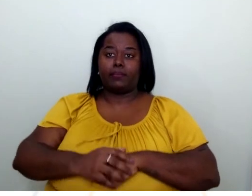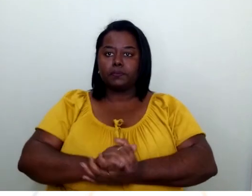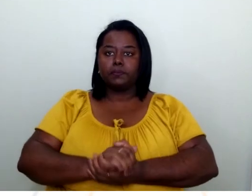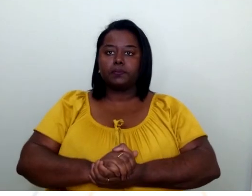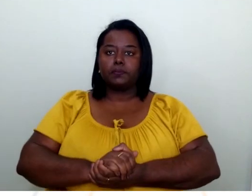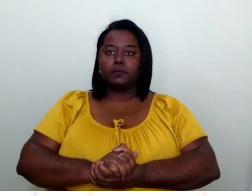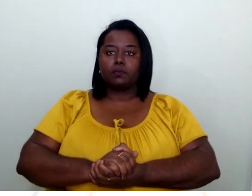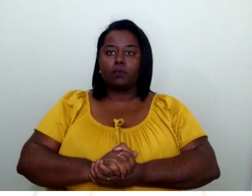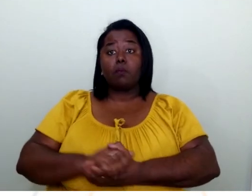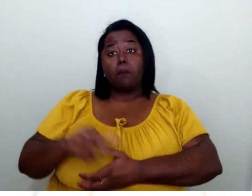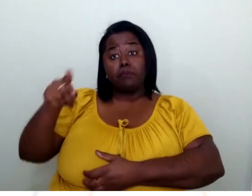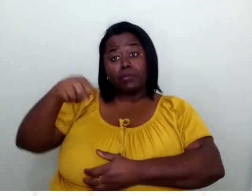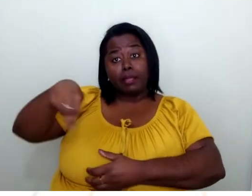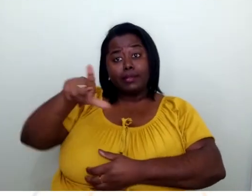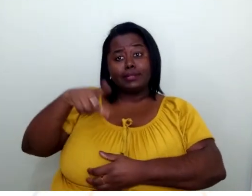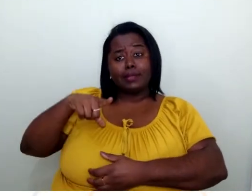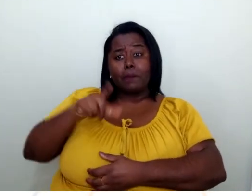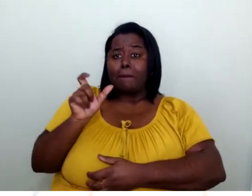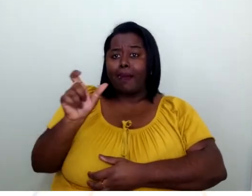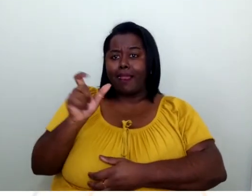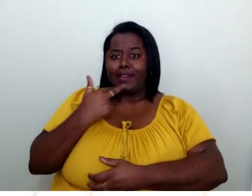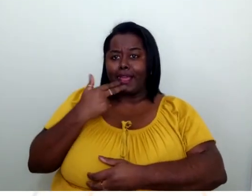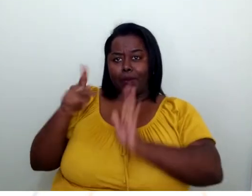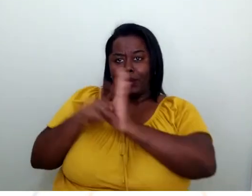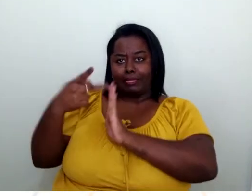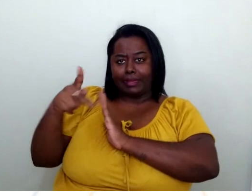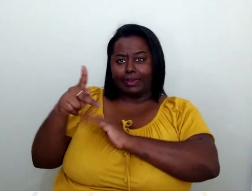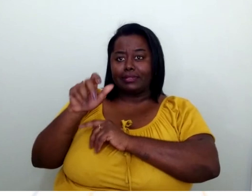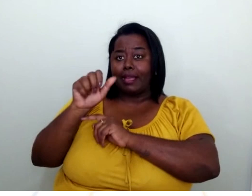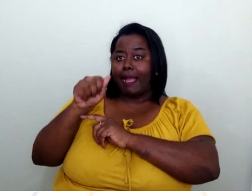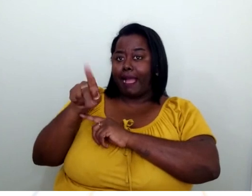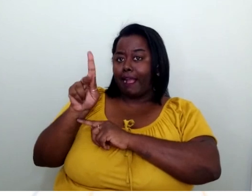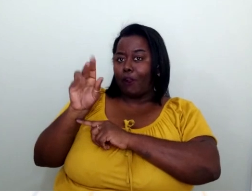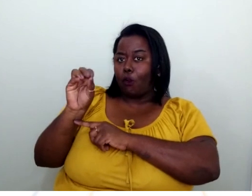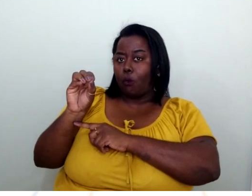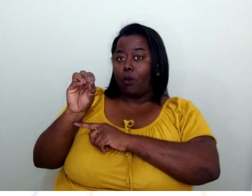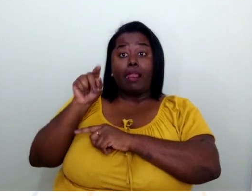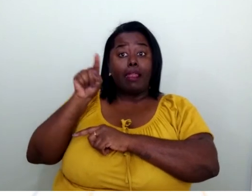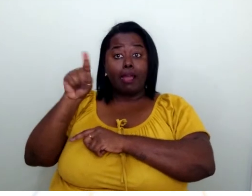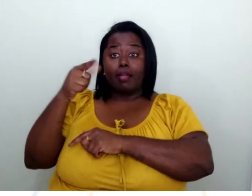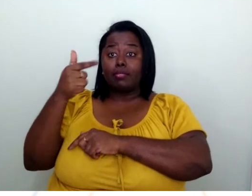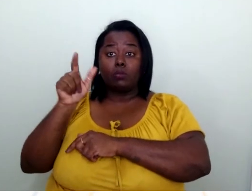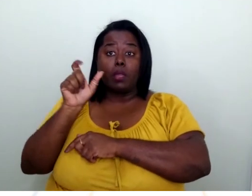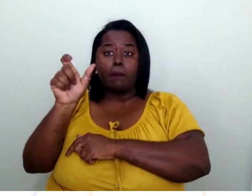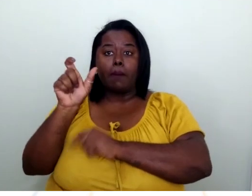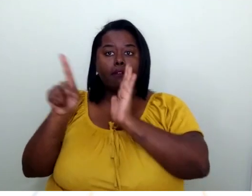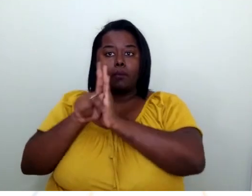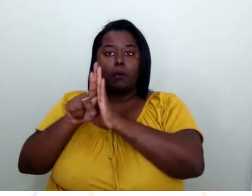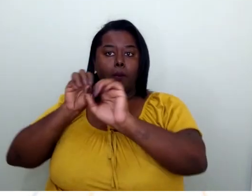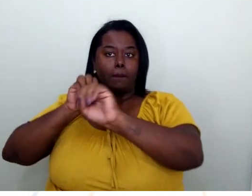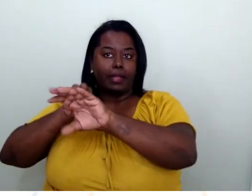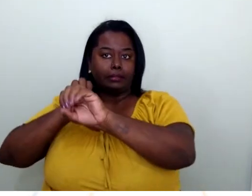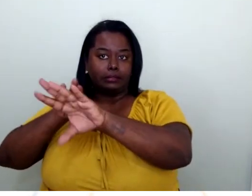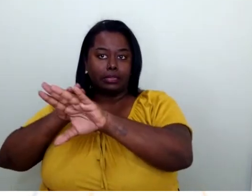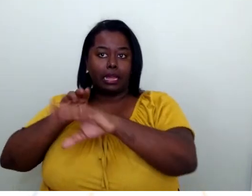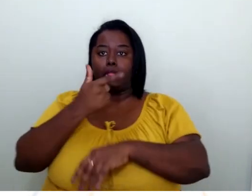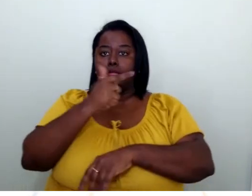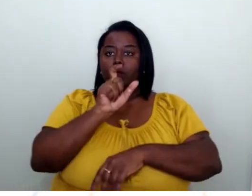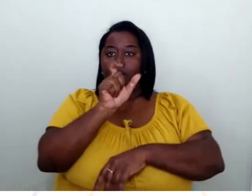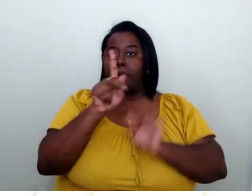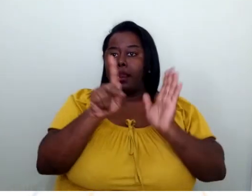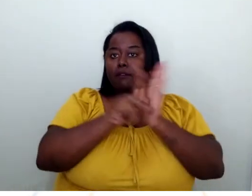group members? And unfortunately, sometimes it could mean expulsion or removal from the group for not doing